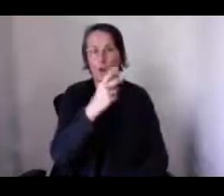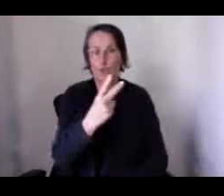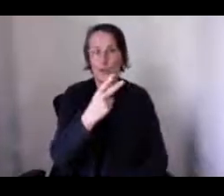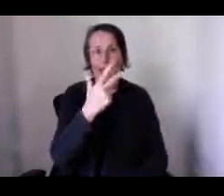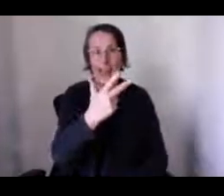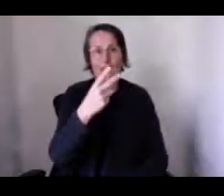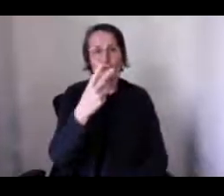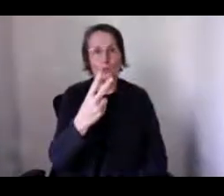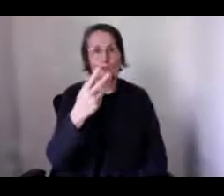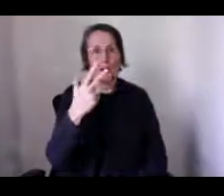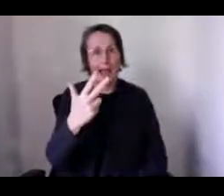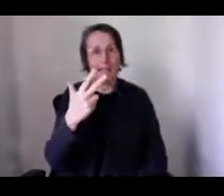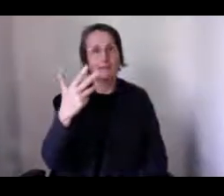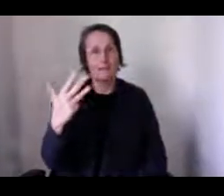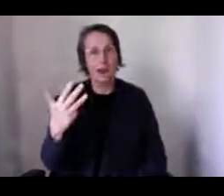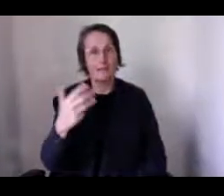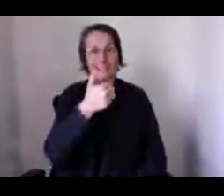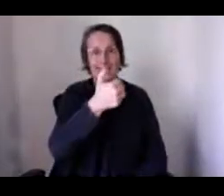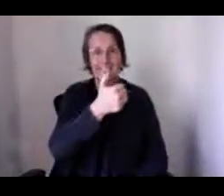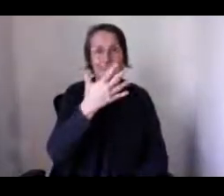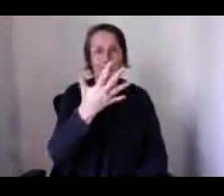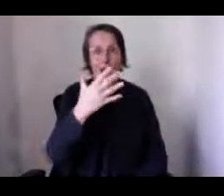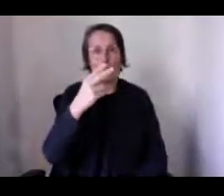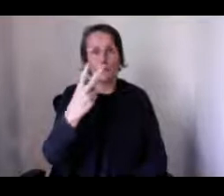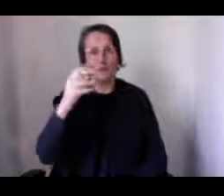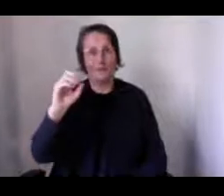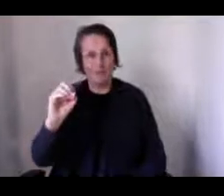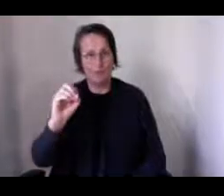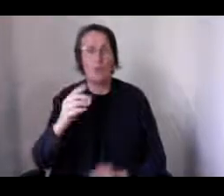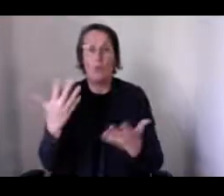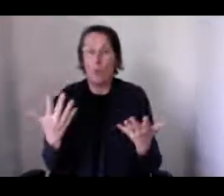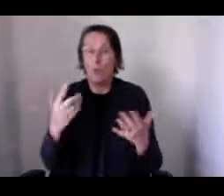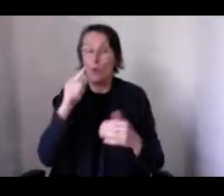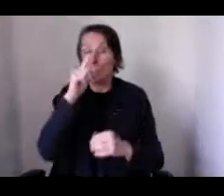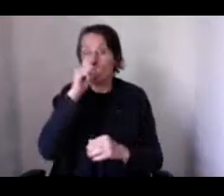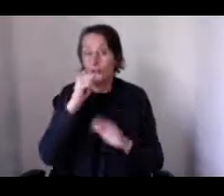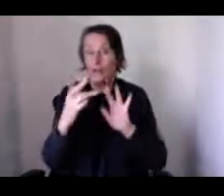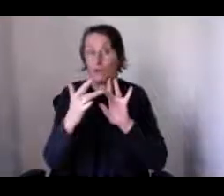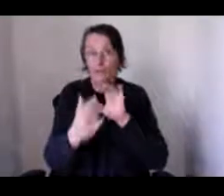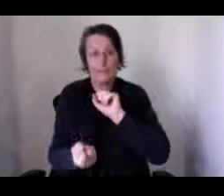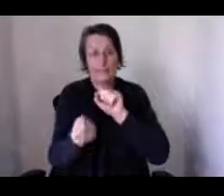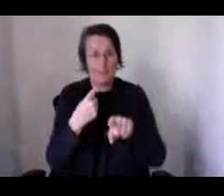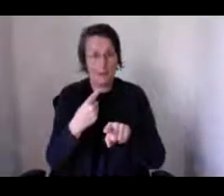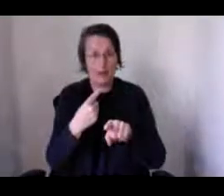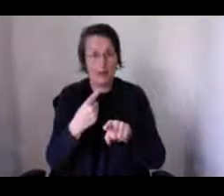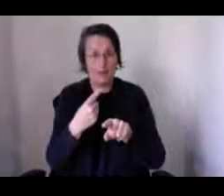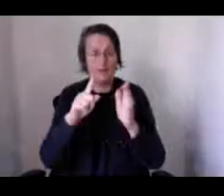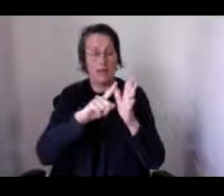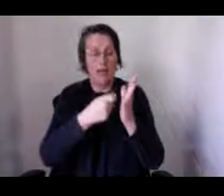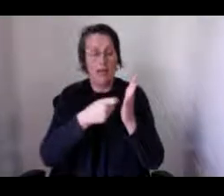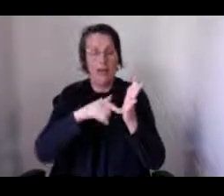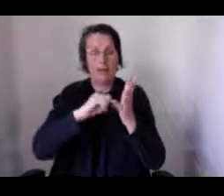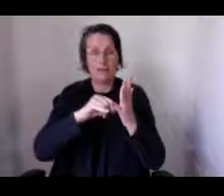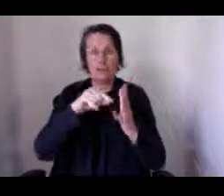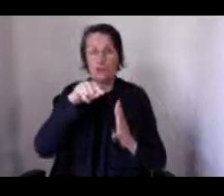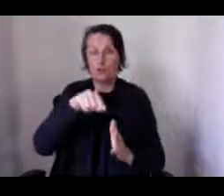8289 6520 or on our email, which is